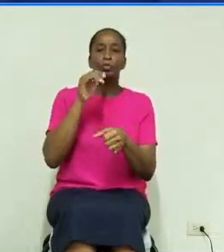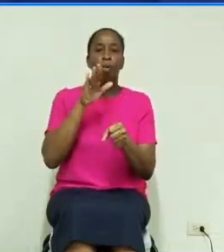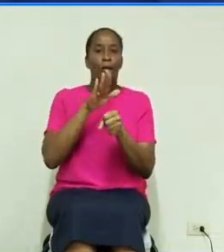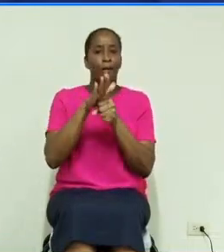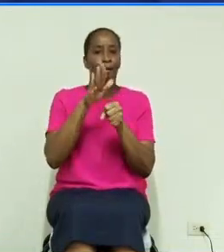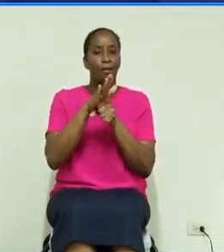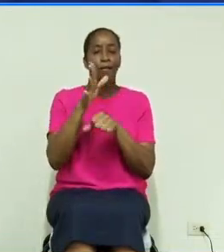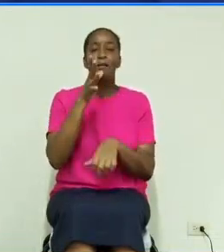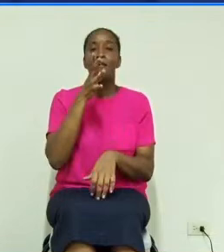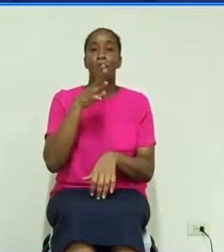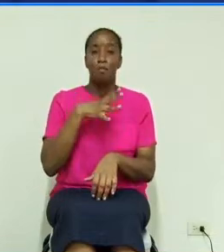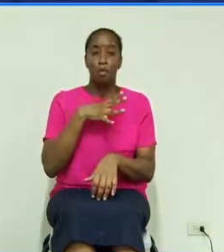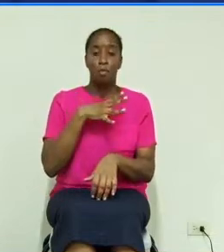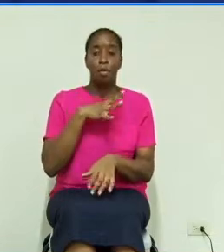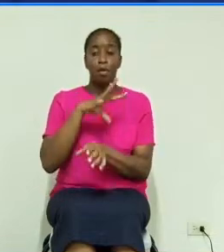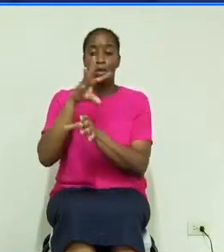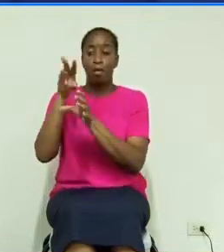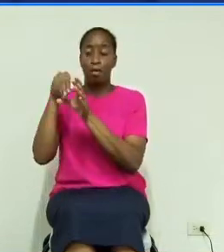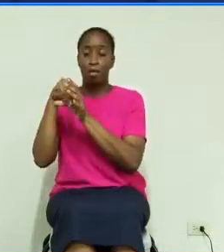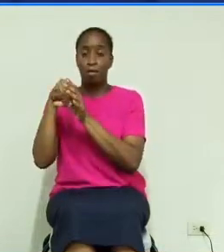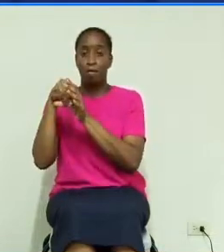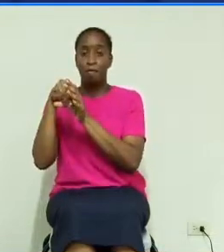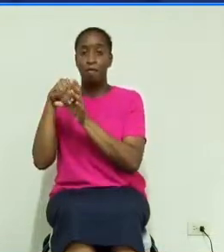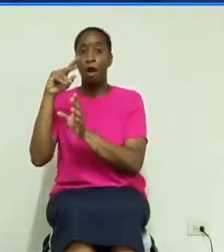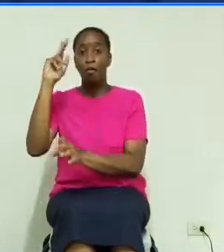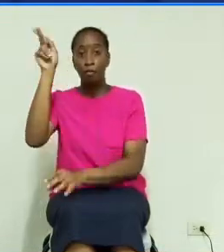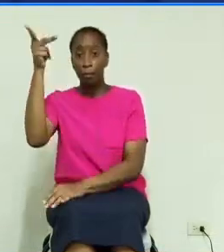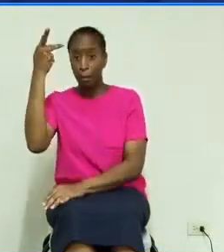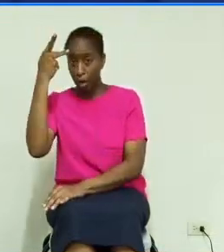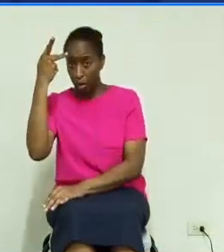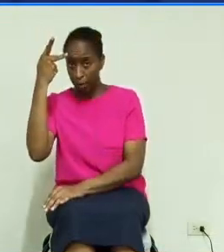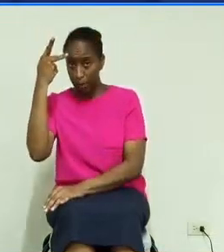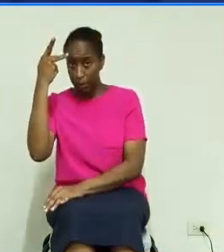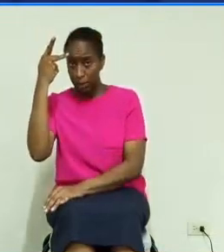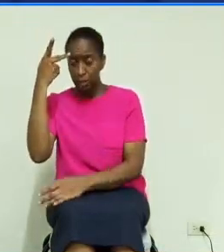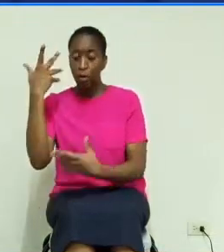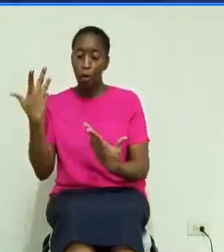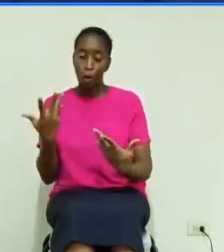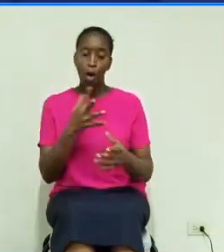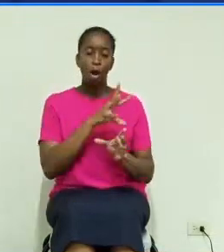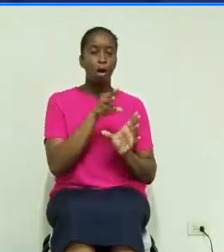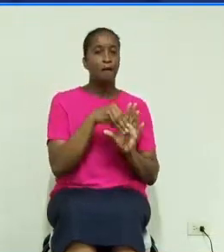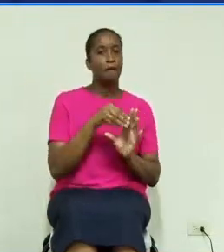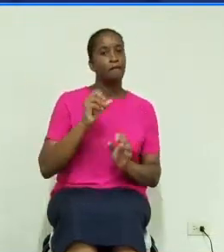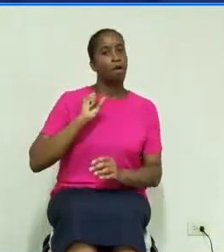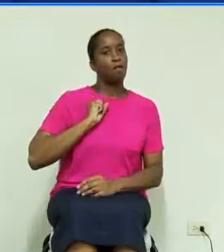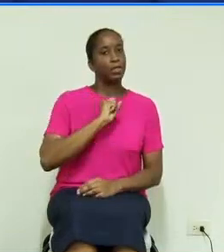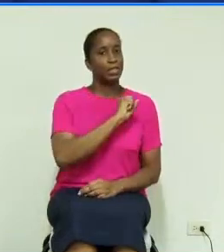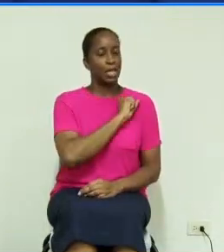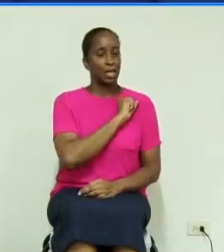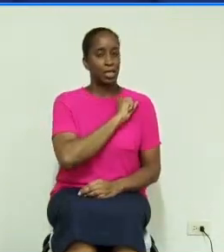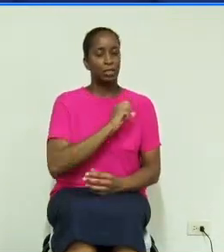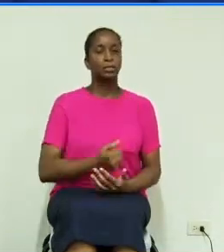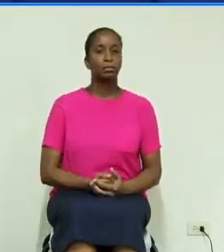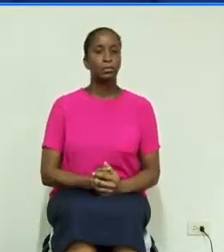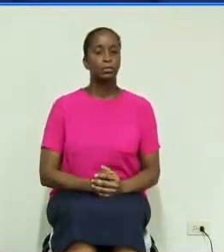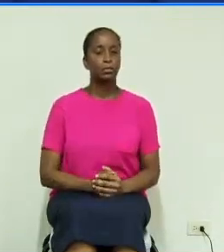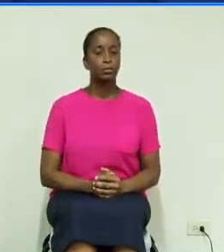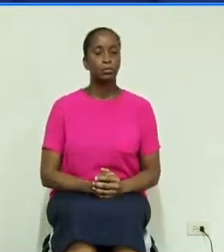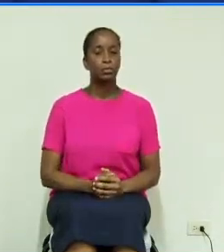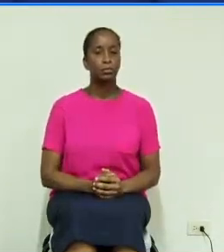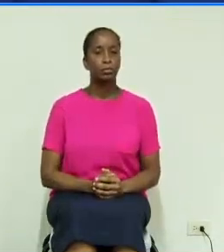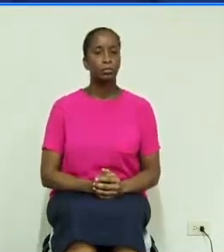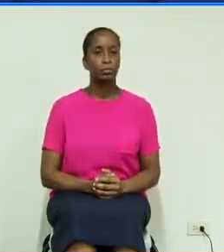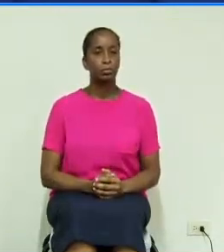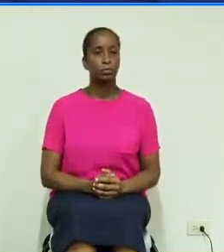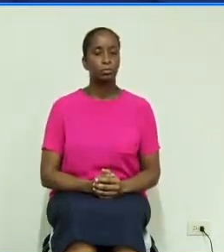Parliament, both the upper house and the lower house. Now, if we look at conversations about inclusivity around the world over